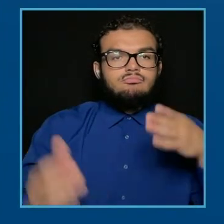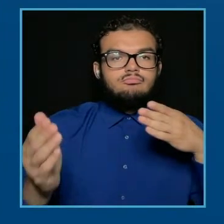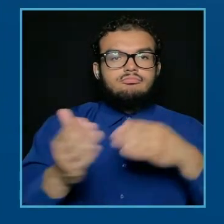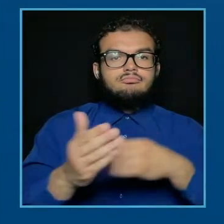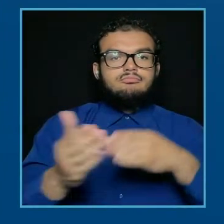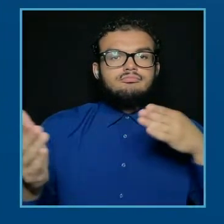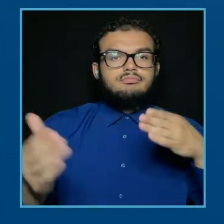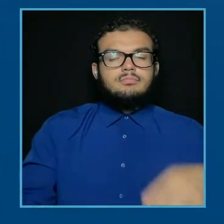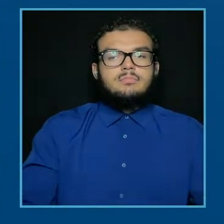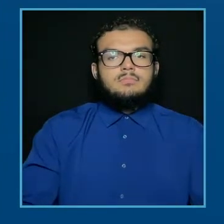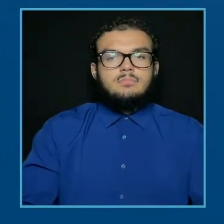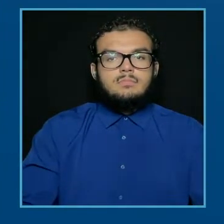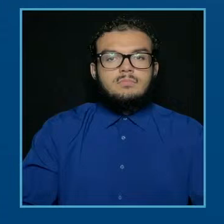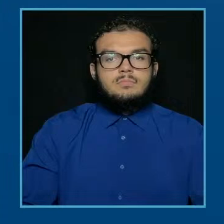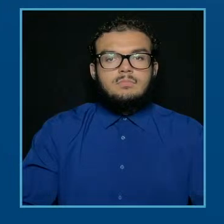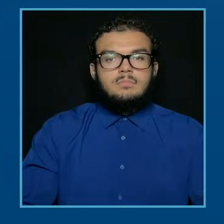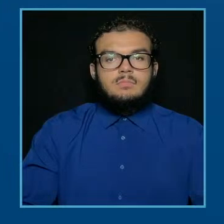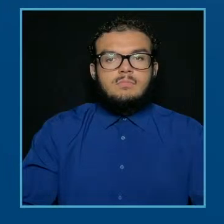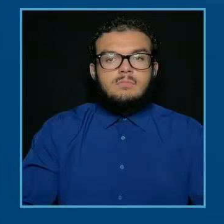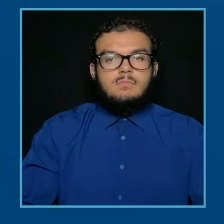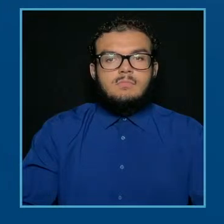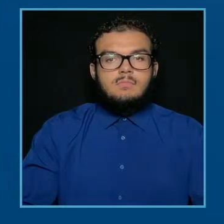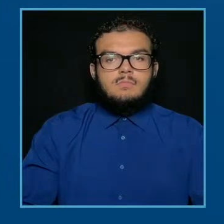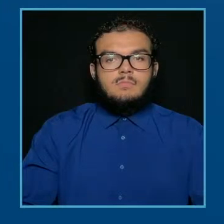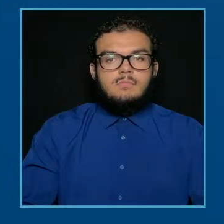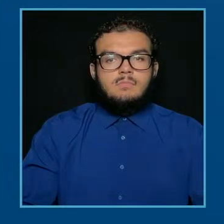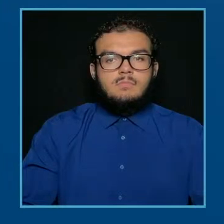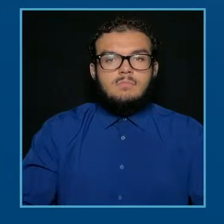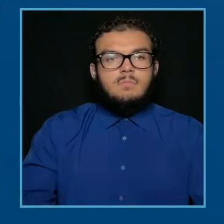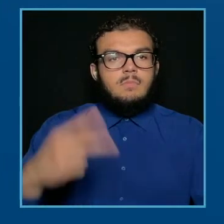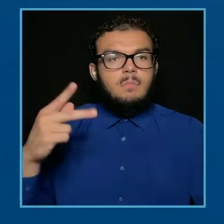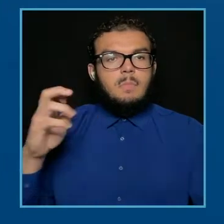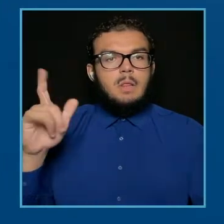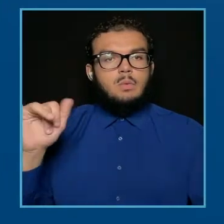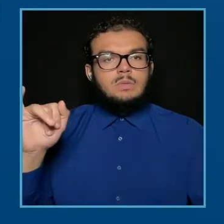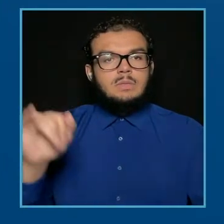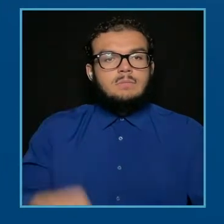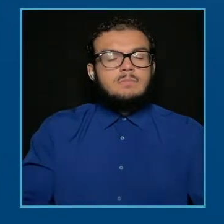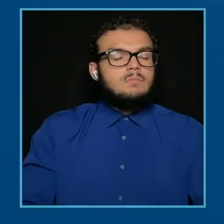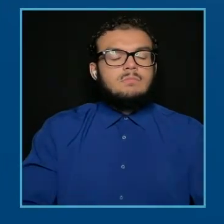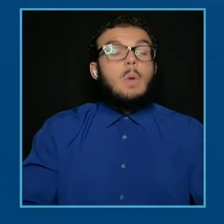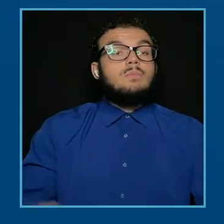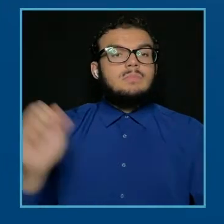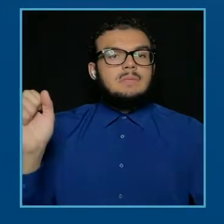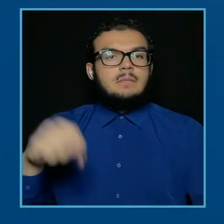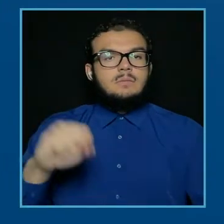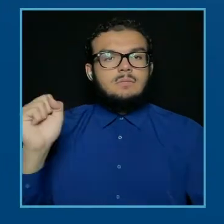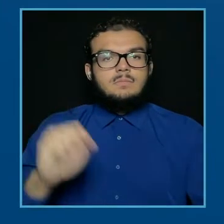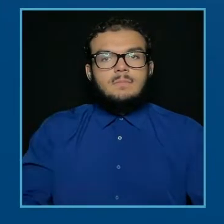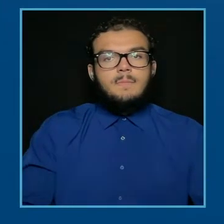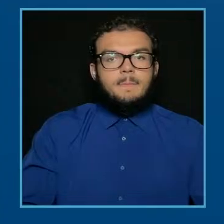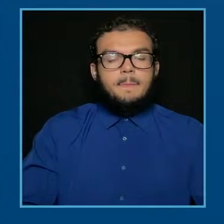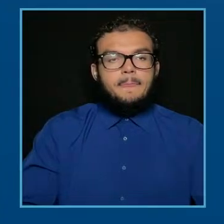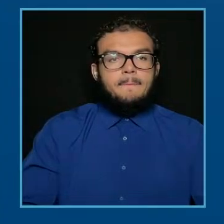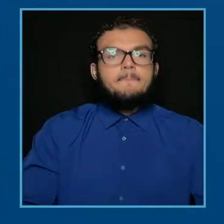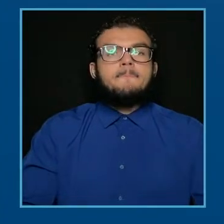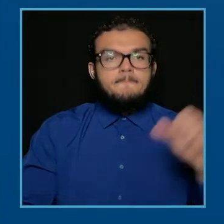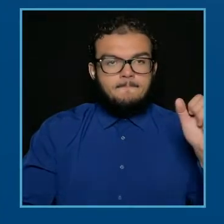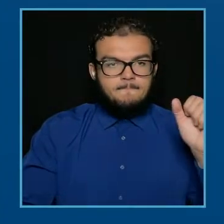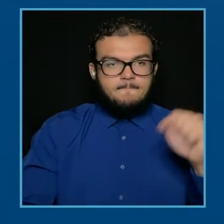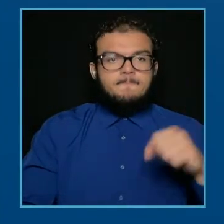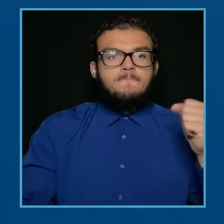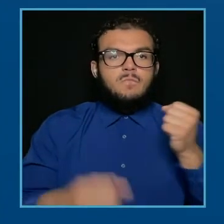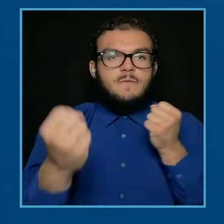votes against. Ms. Pelosi. Yes. Ms. Pelosi votes for.